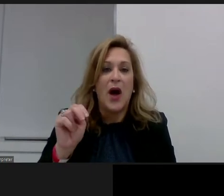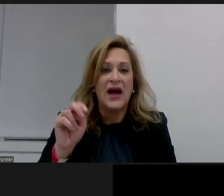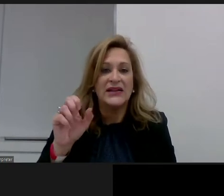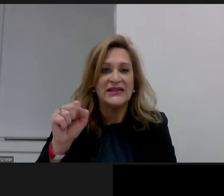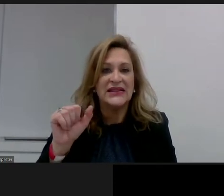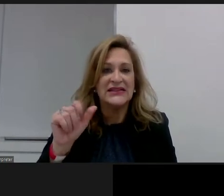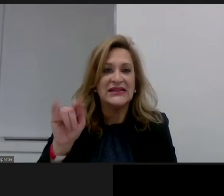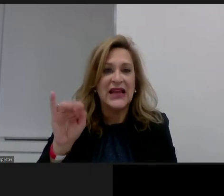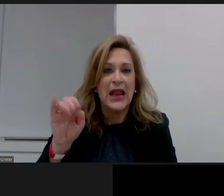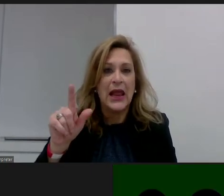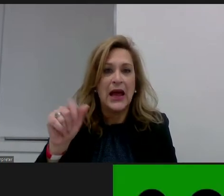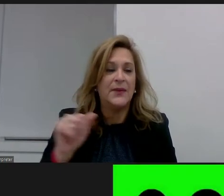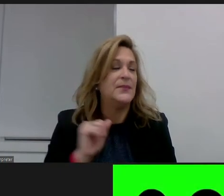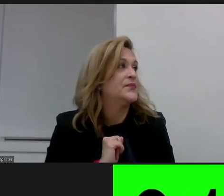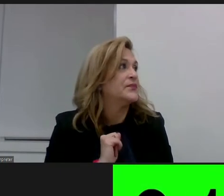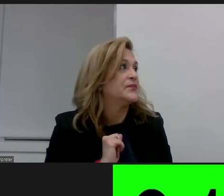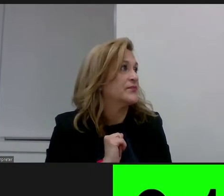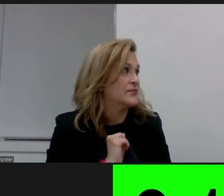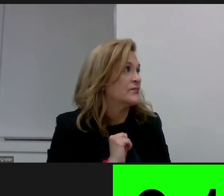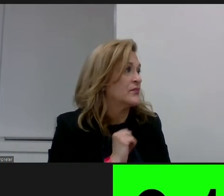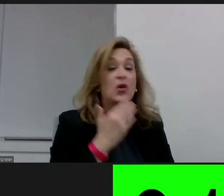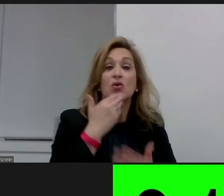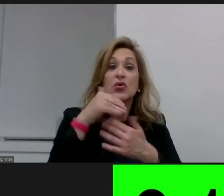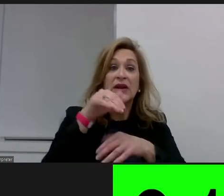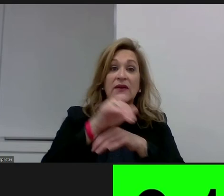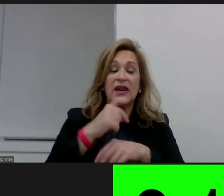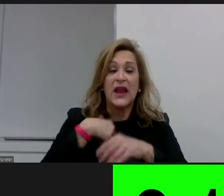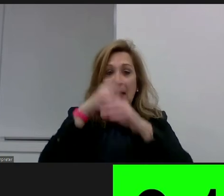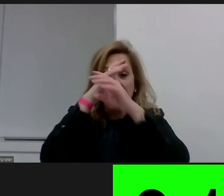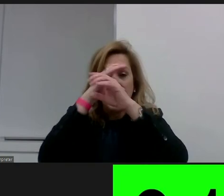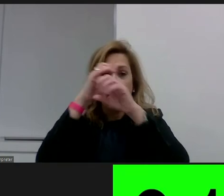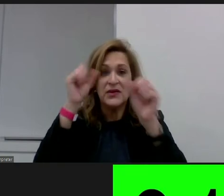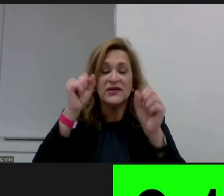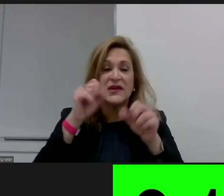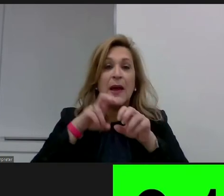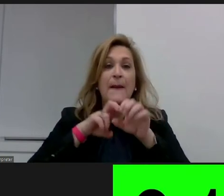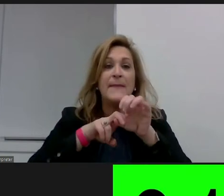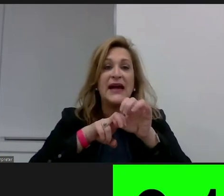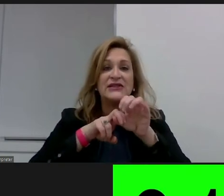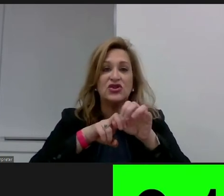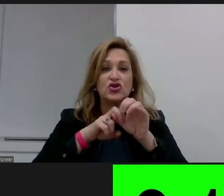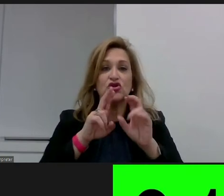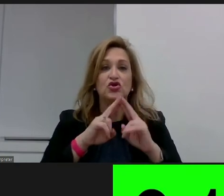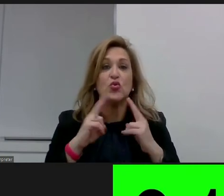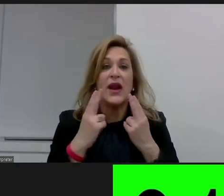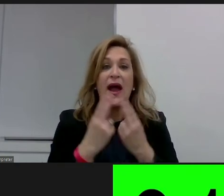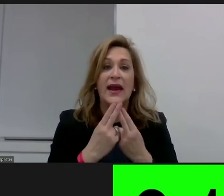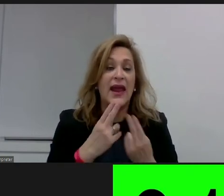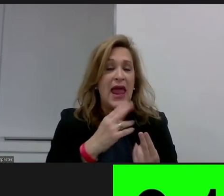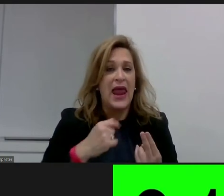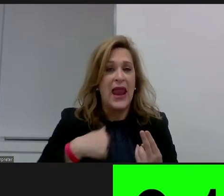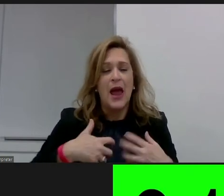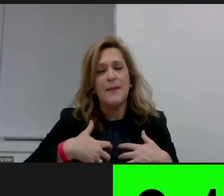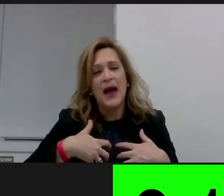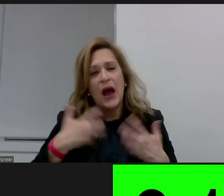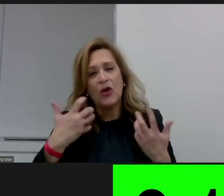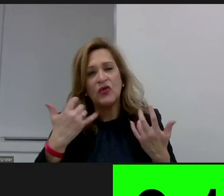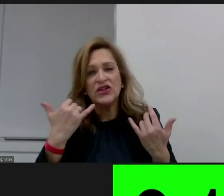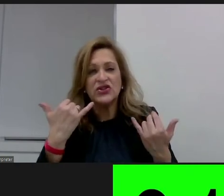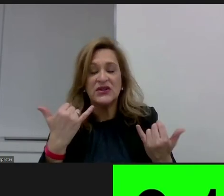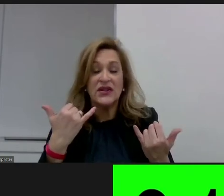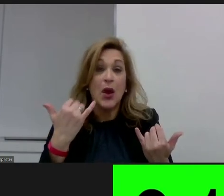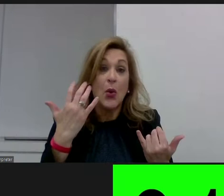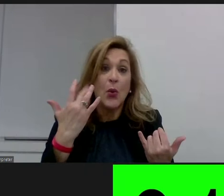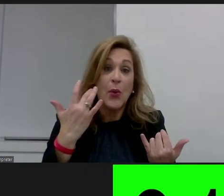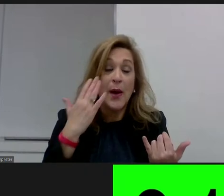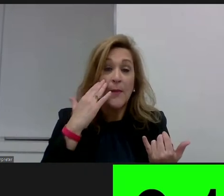All right, everyone. Good evening. I'm the president of Passengers United, and I am outraged today. One, on the